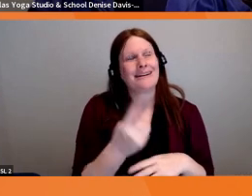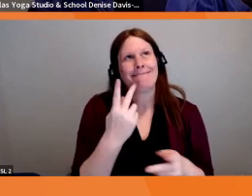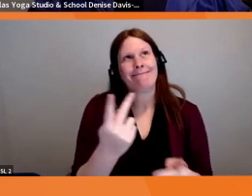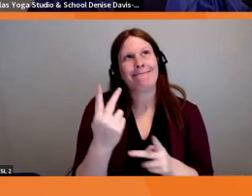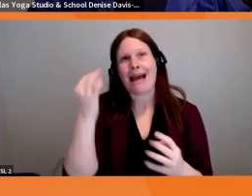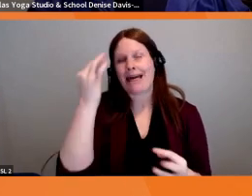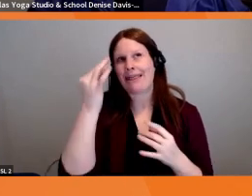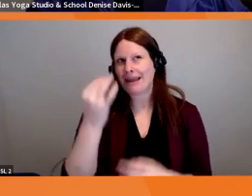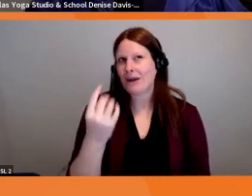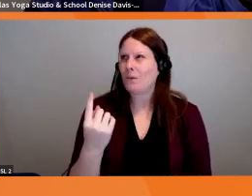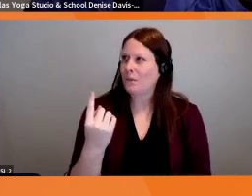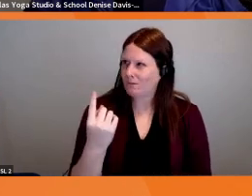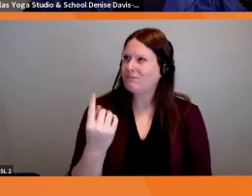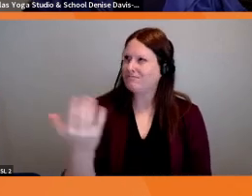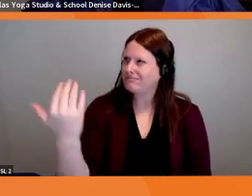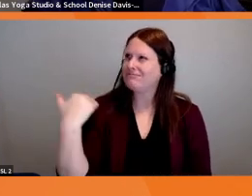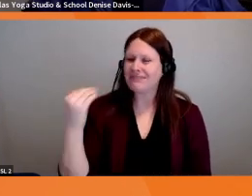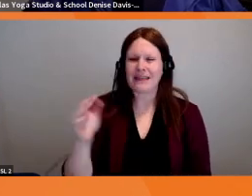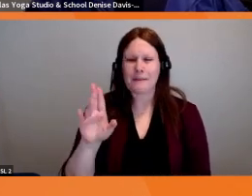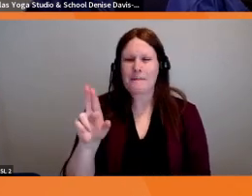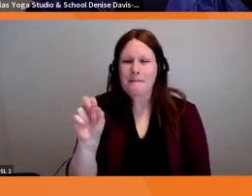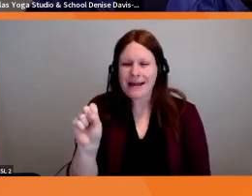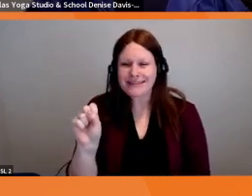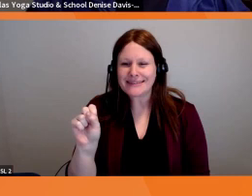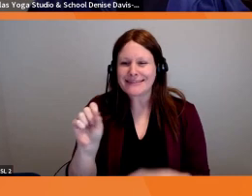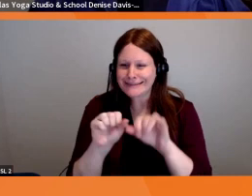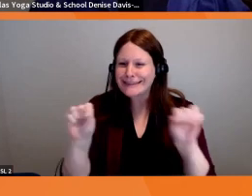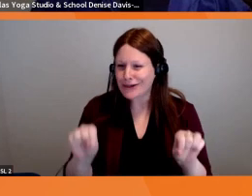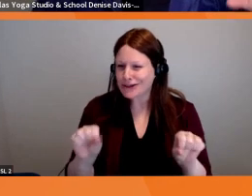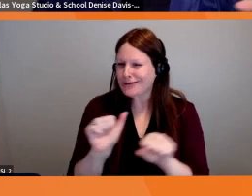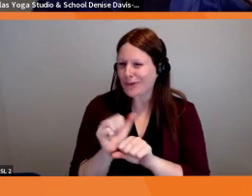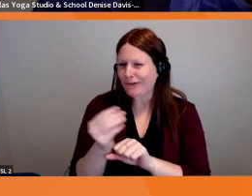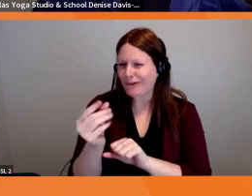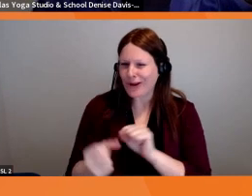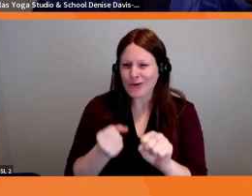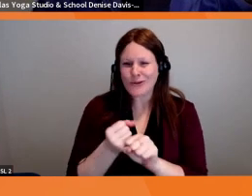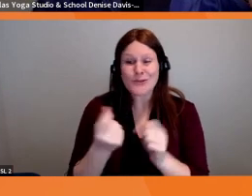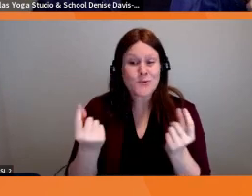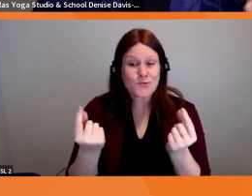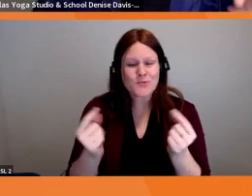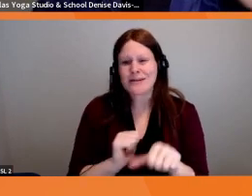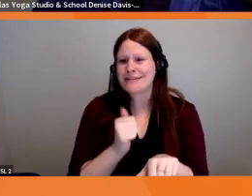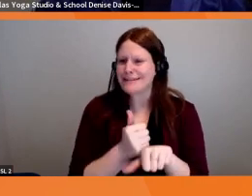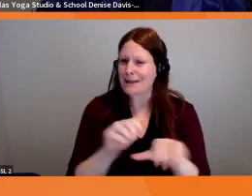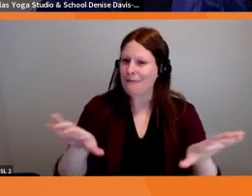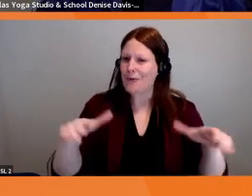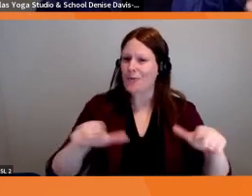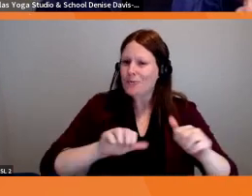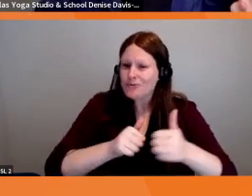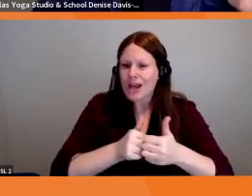station in St. John's, Newfoundland. I lived there for a few years and I worked at the bus station. And we would challenge each other to bring